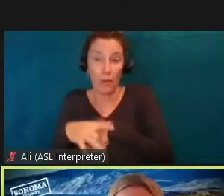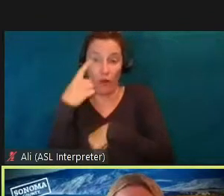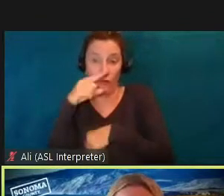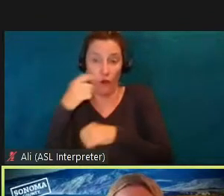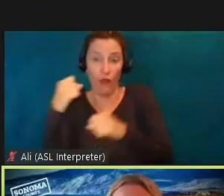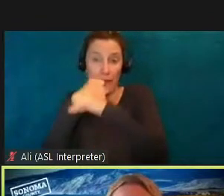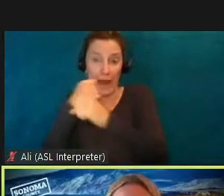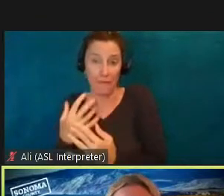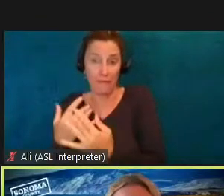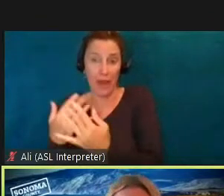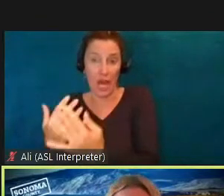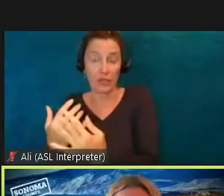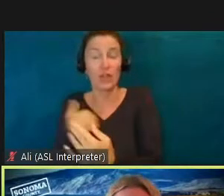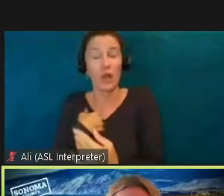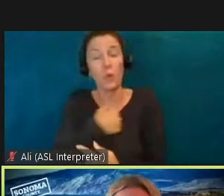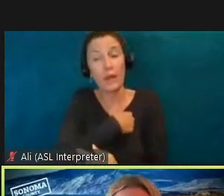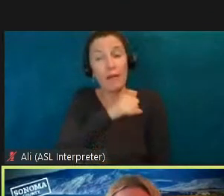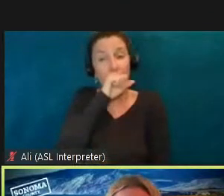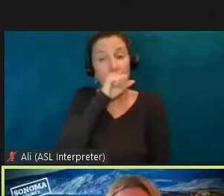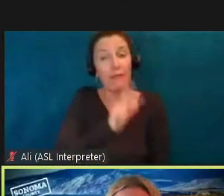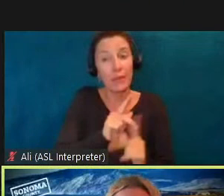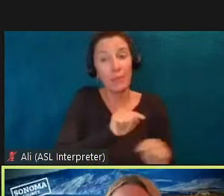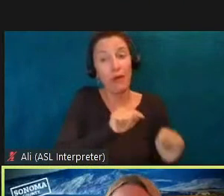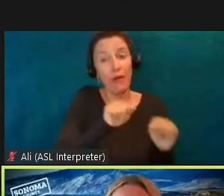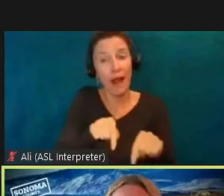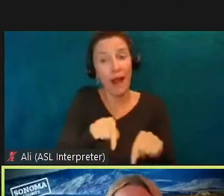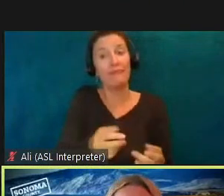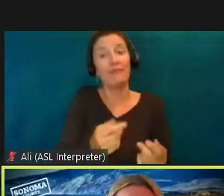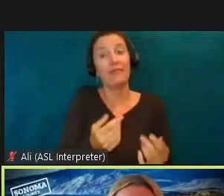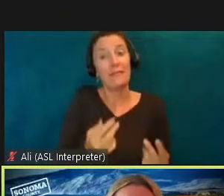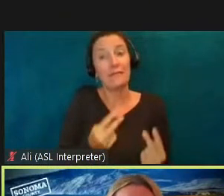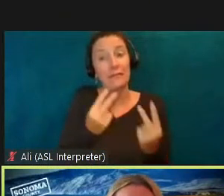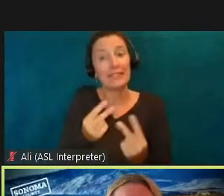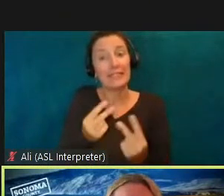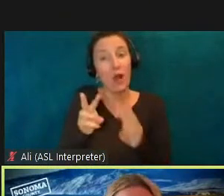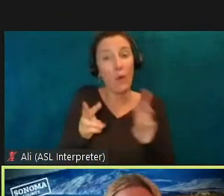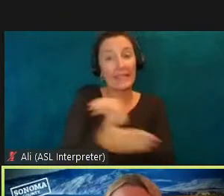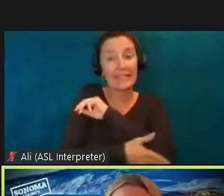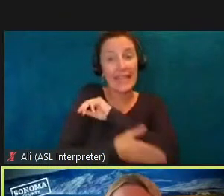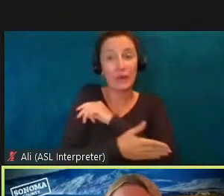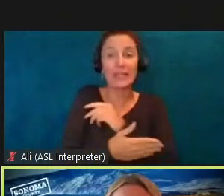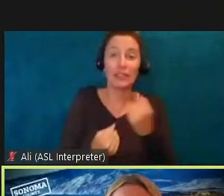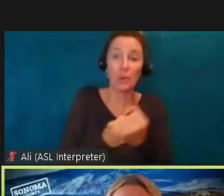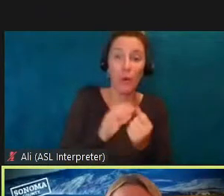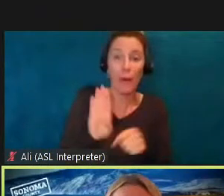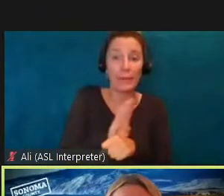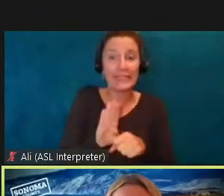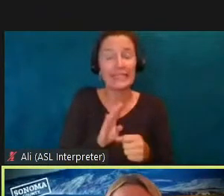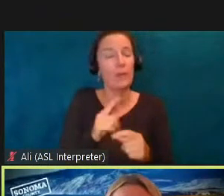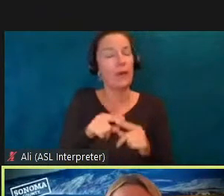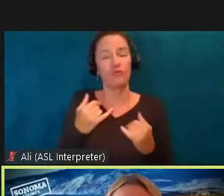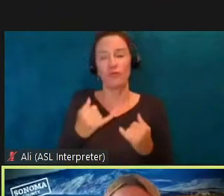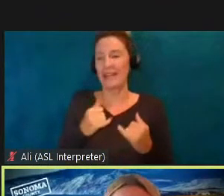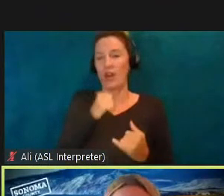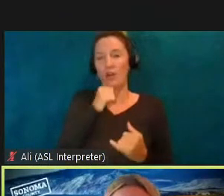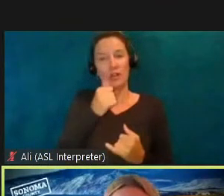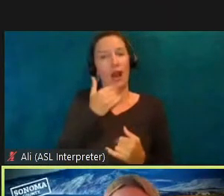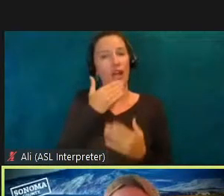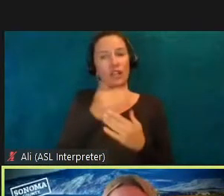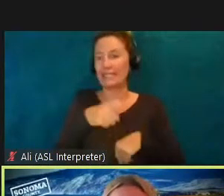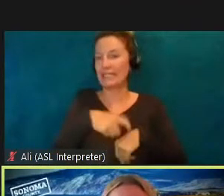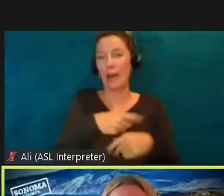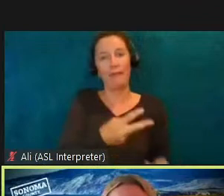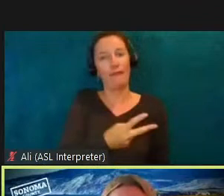fire. So we love you visitors in West County. We know that you support our local businesses, but for now, it is not the time to visit. Please do